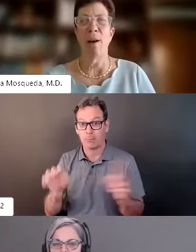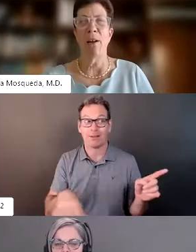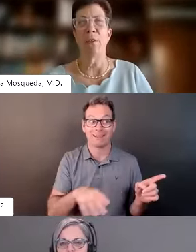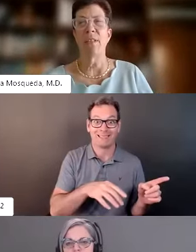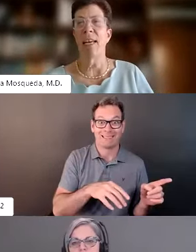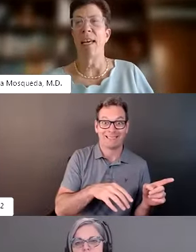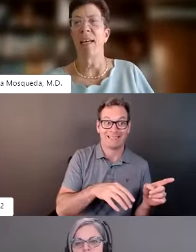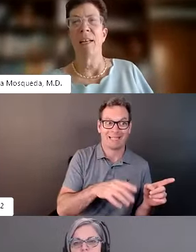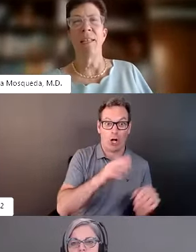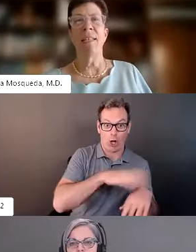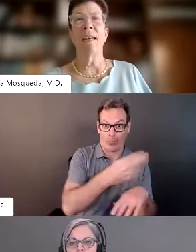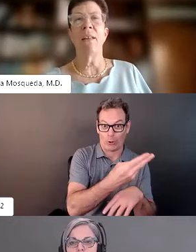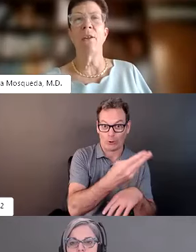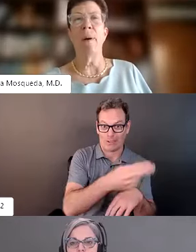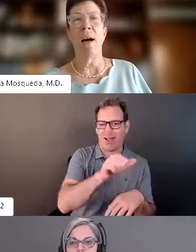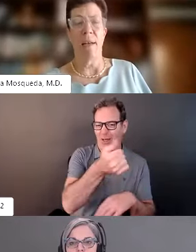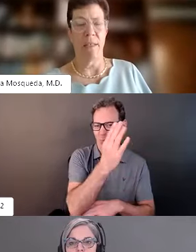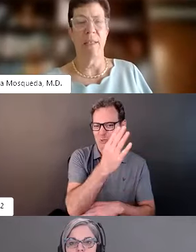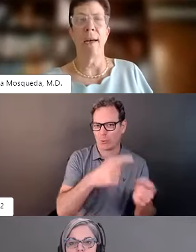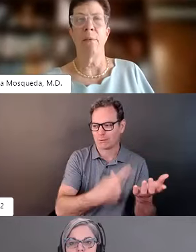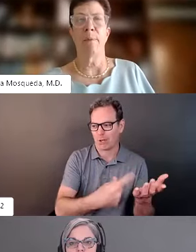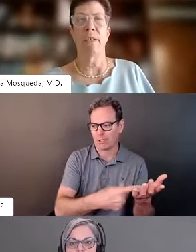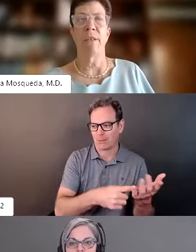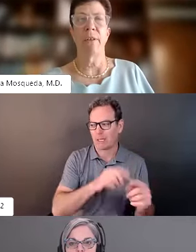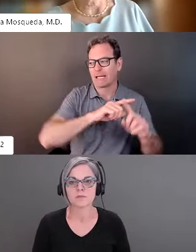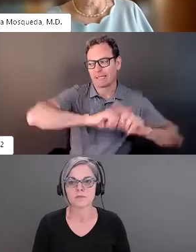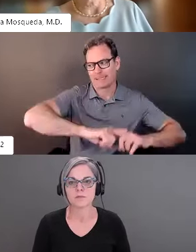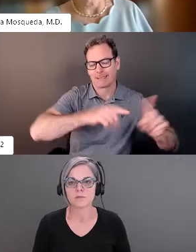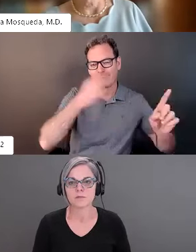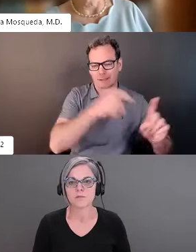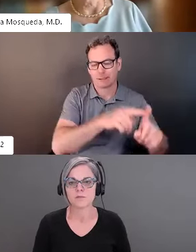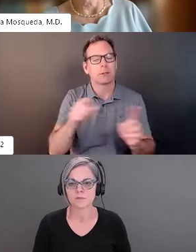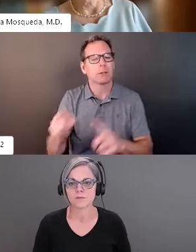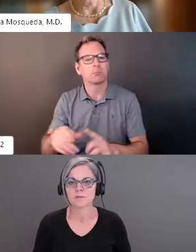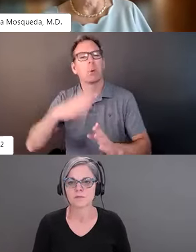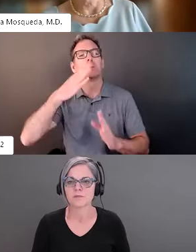talk to you about on Thursday, let's take another pause and see how everybody's doing.